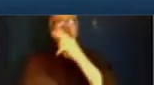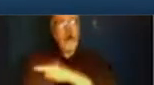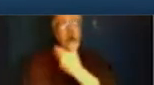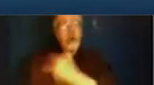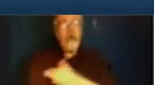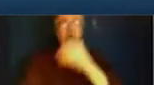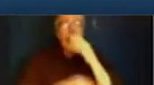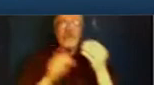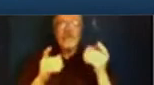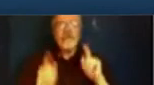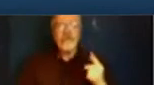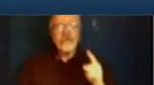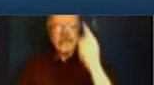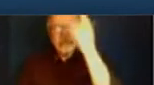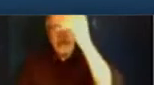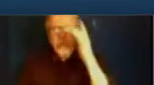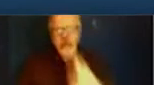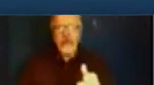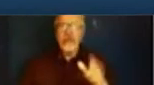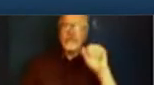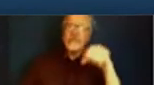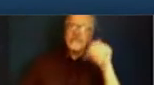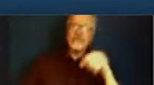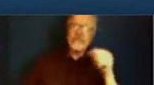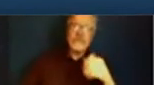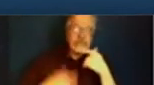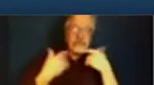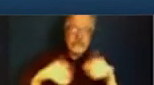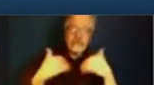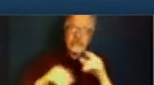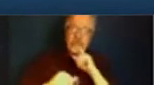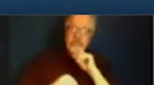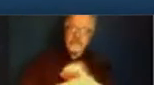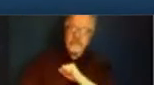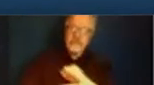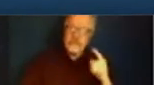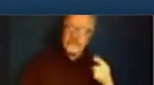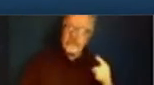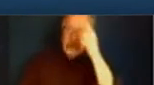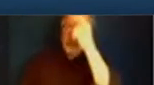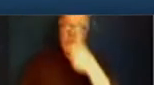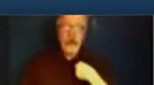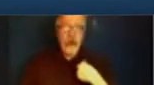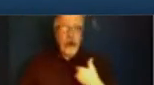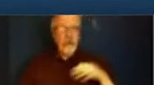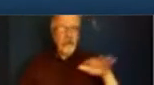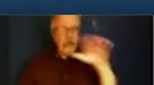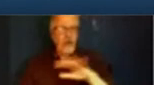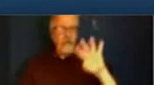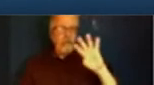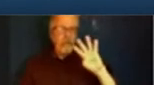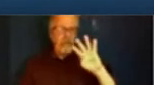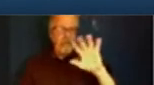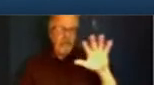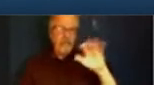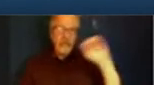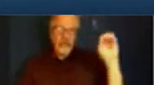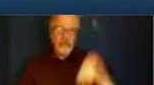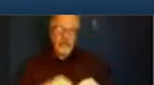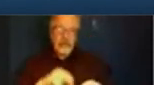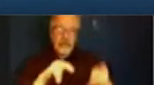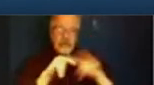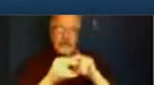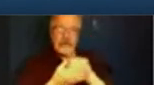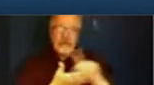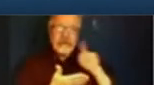almost inevitably. They are going up. As I've indicated, we've had about a 45% increase just in the recent week or two. And that's